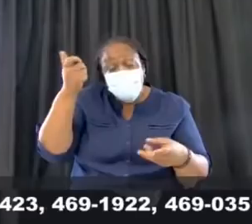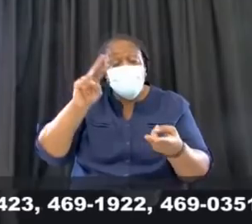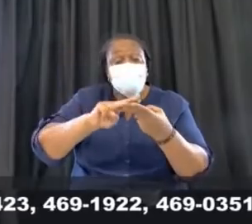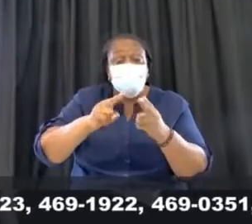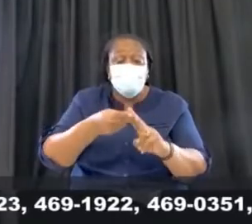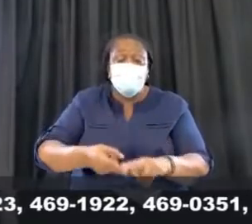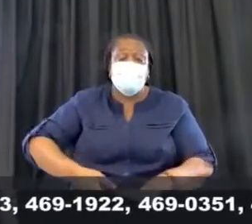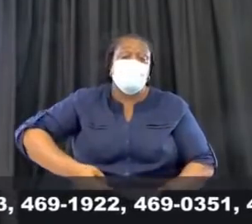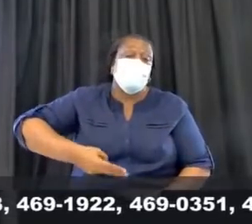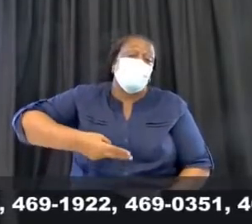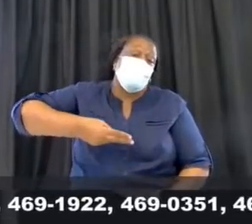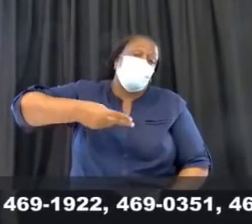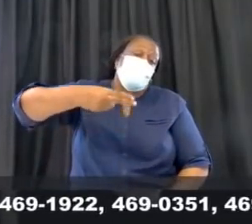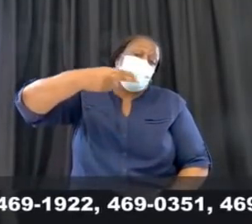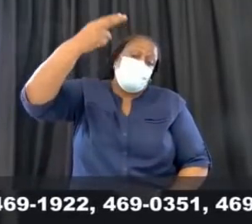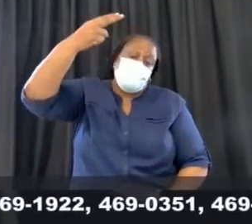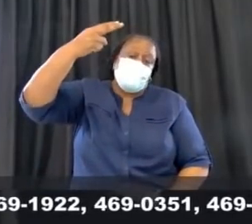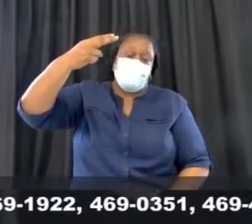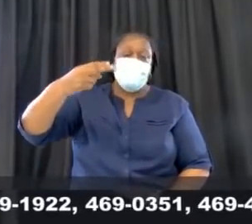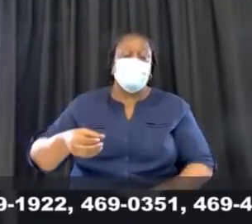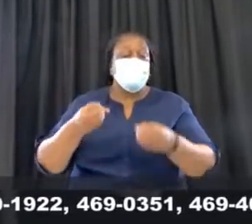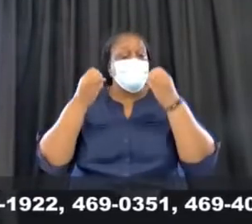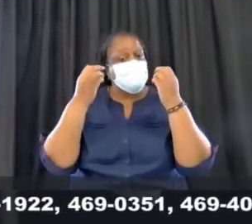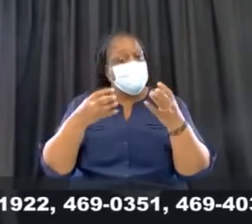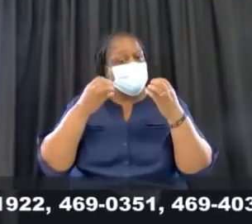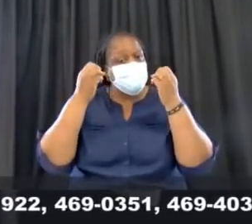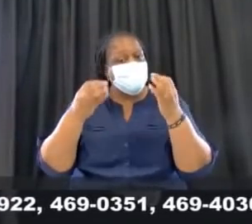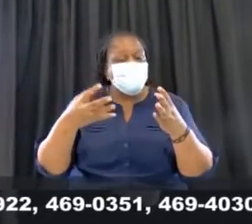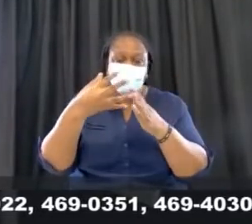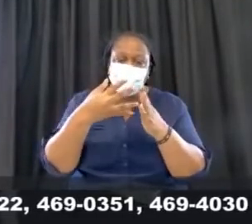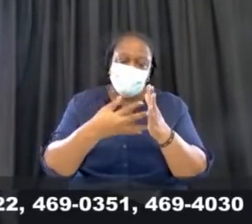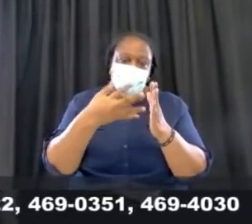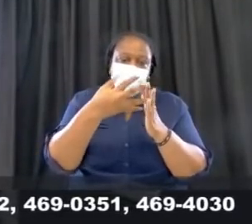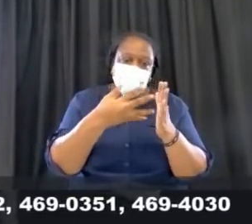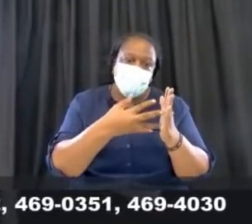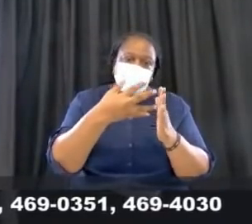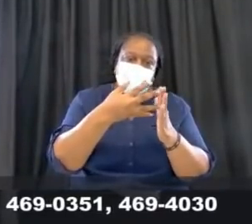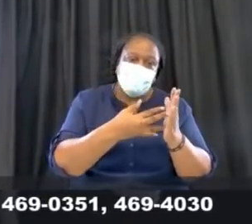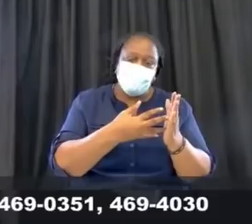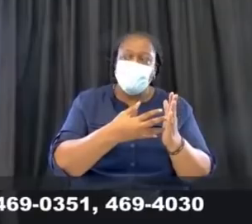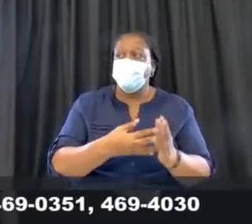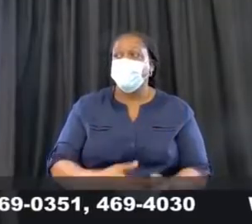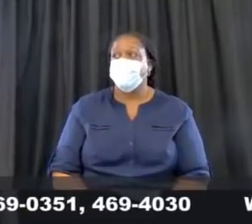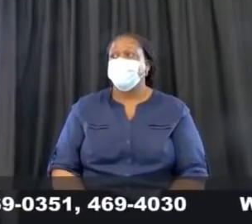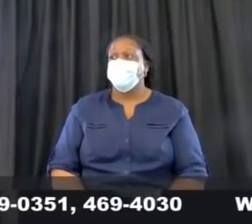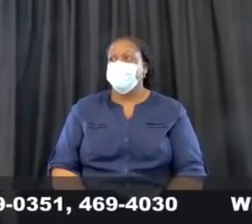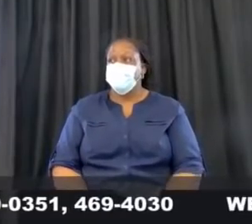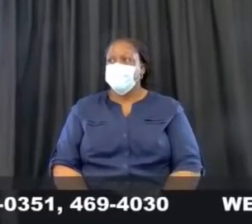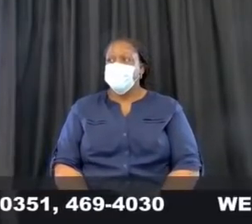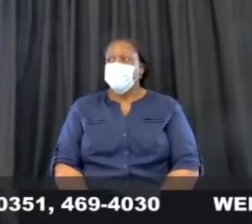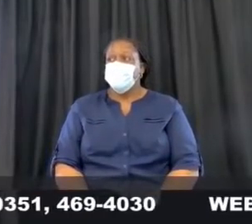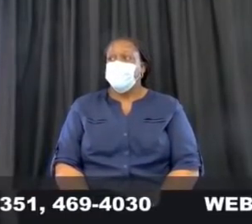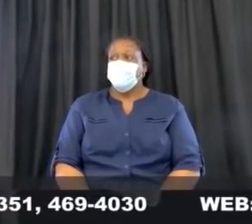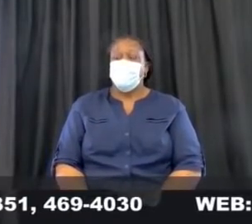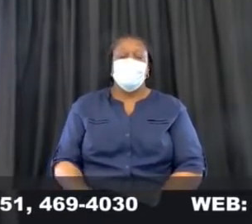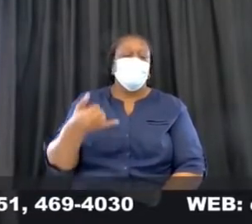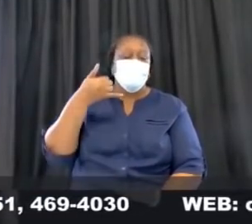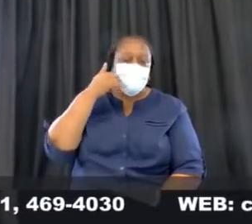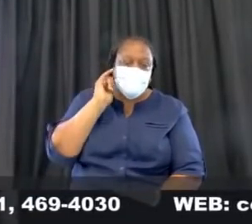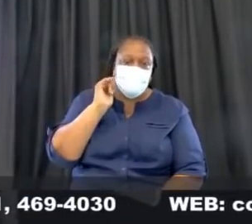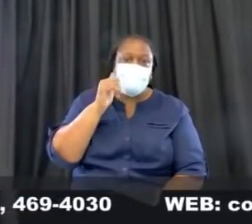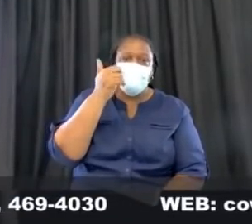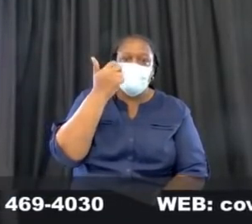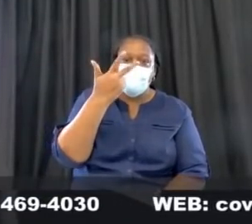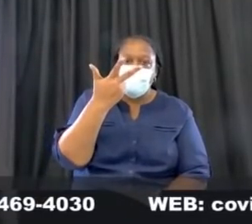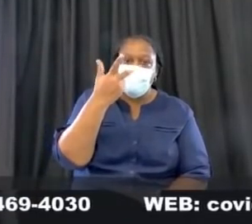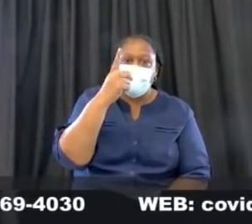there's a greater volume of testing that has to be done. For example, yesterday we had 30 plus positive cases.